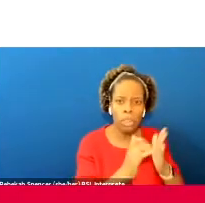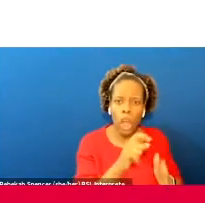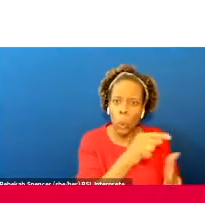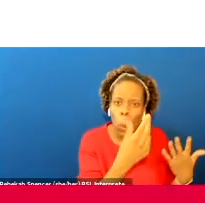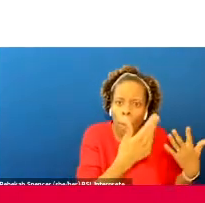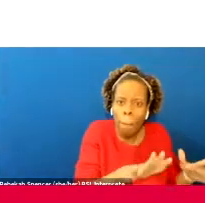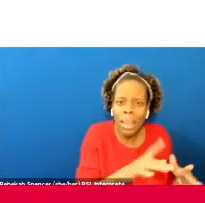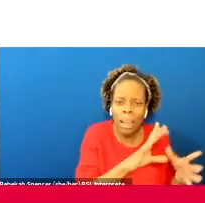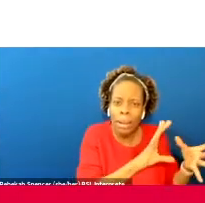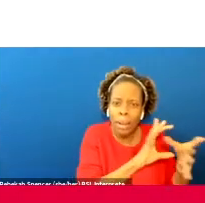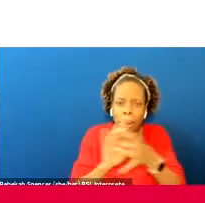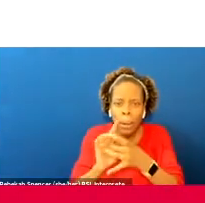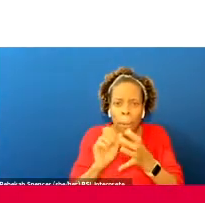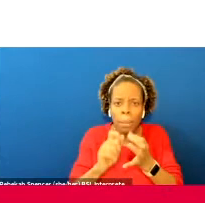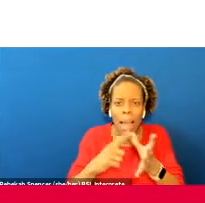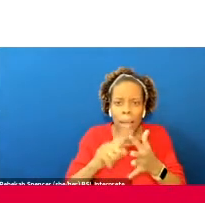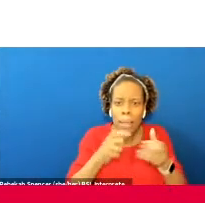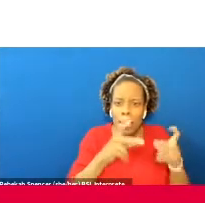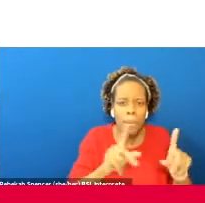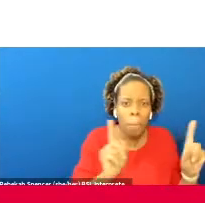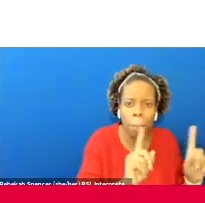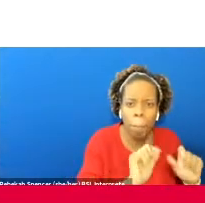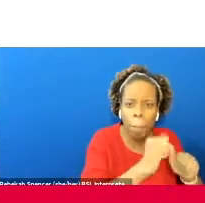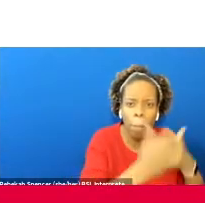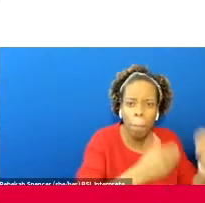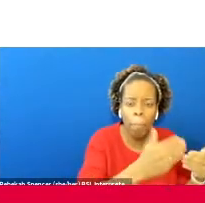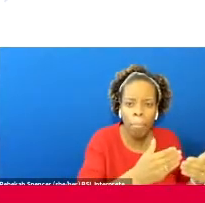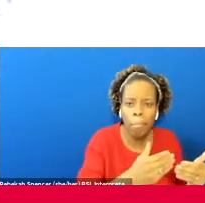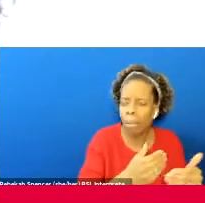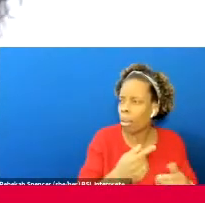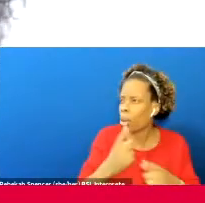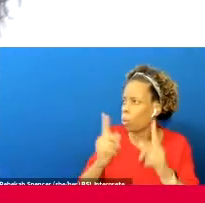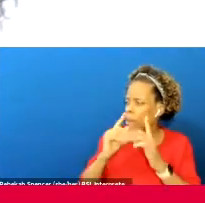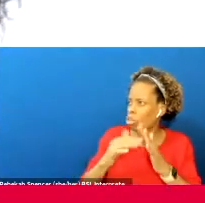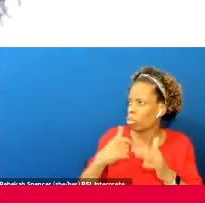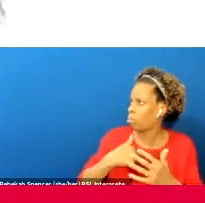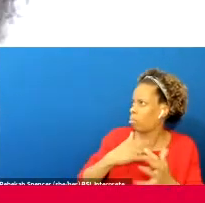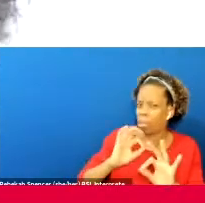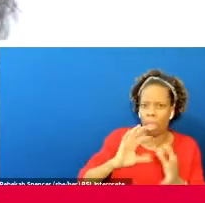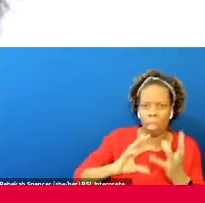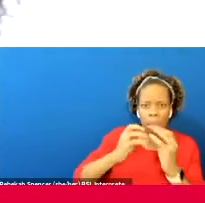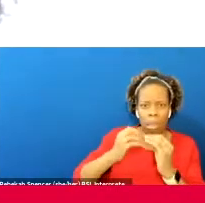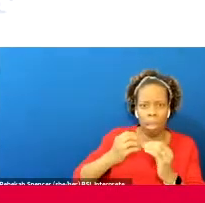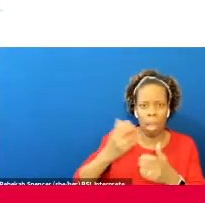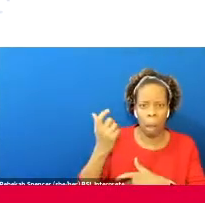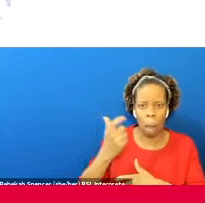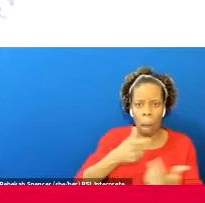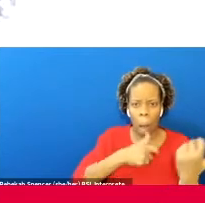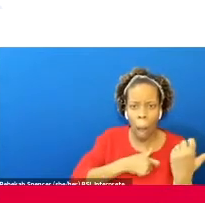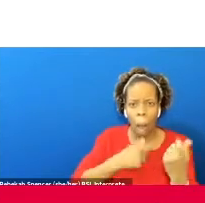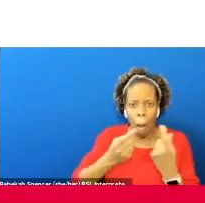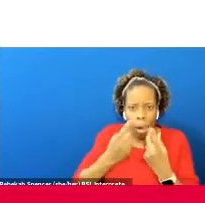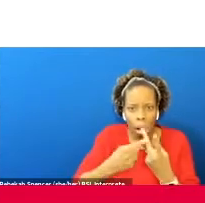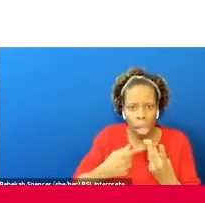with BAE Systems? They'll be like, I have no idea what you're talking about. We don't make arms. Like, that is not something that we do.